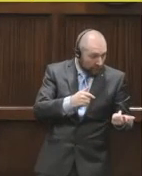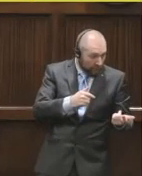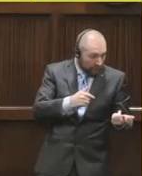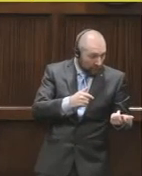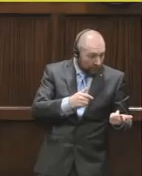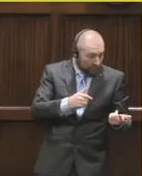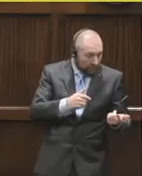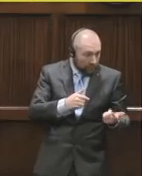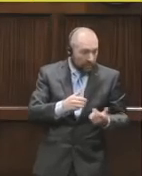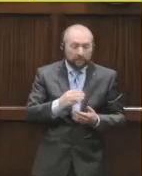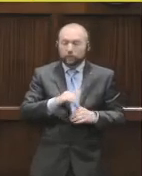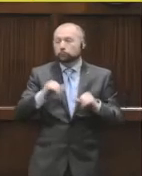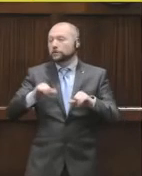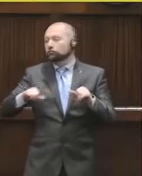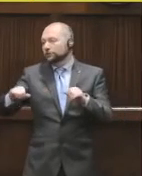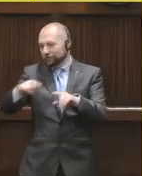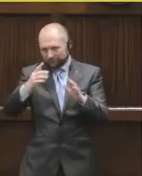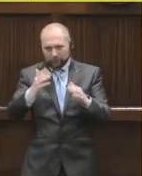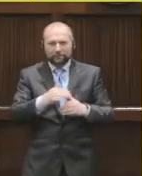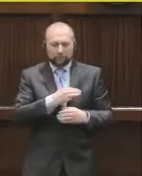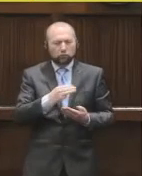Minister to move. Agreed.